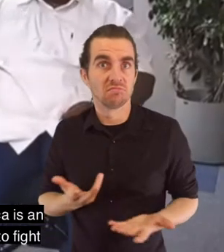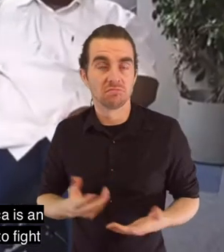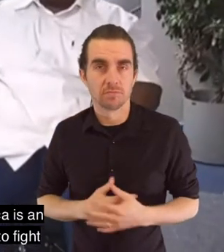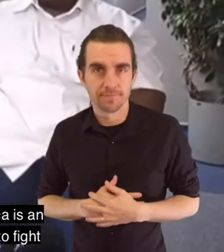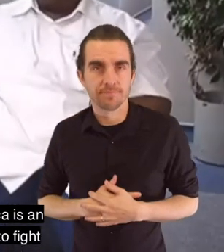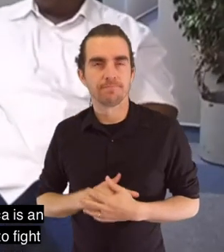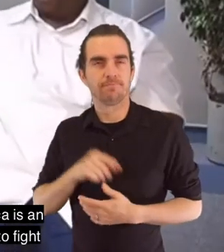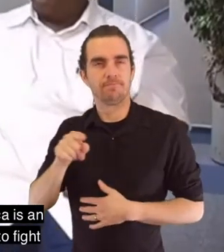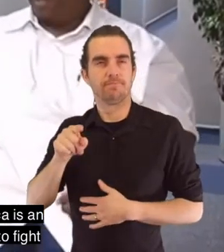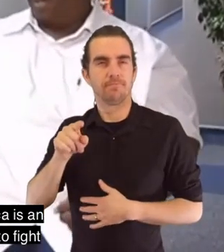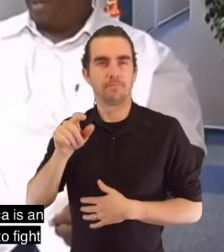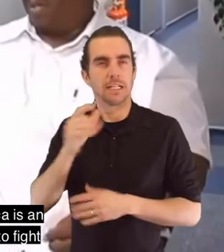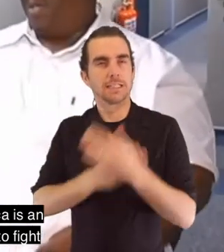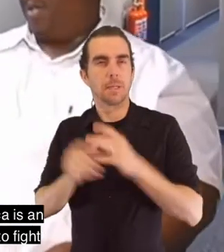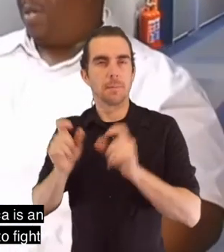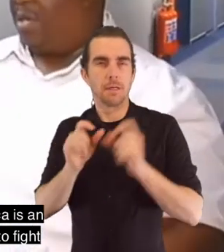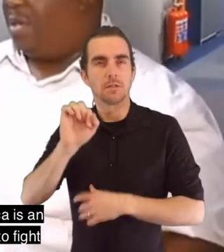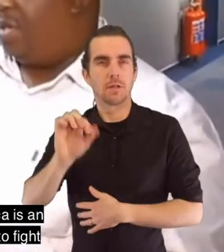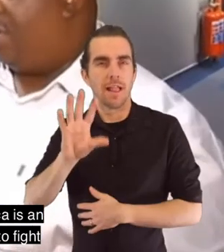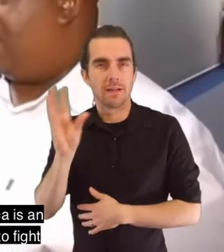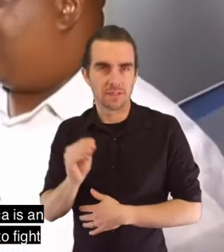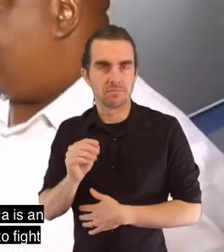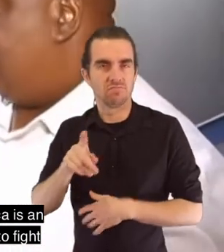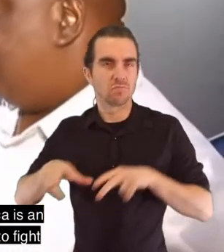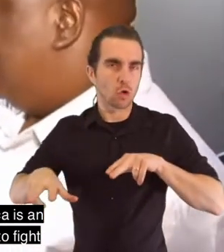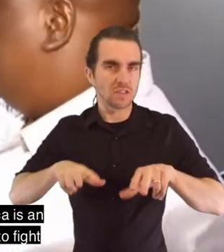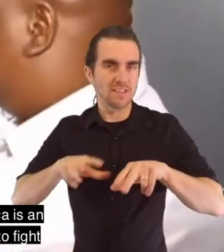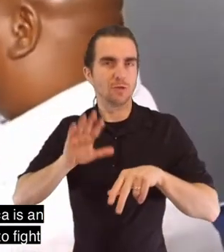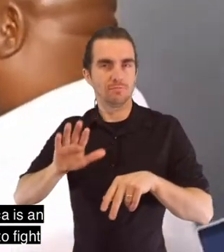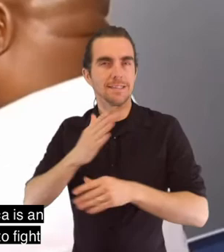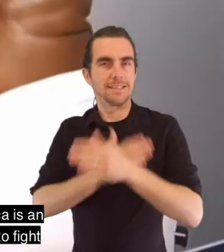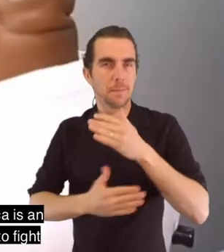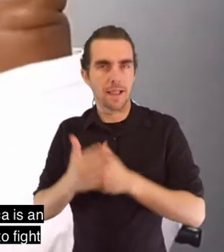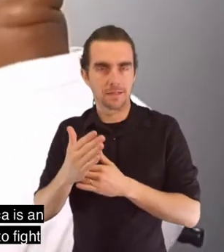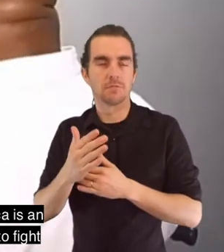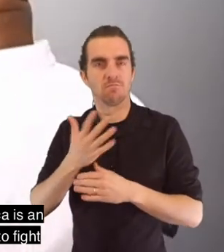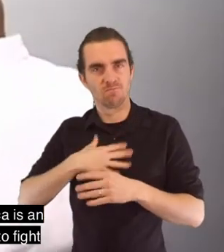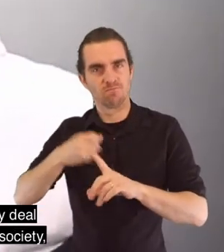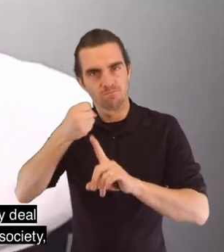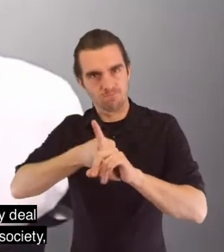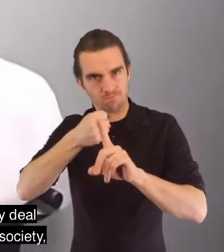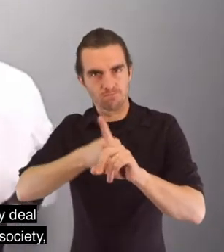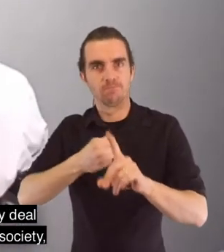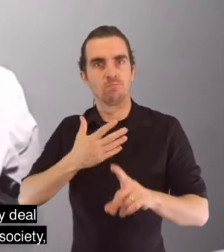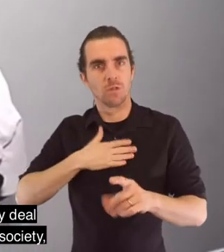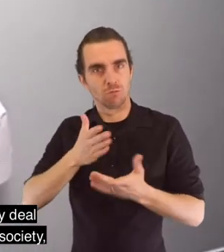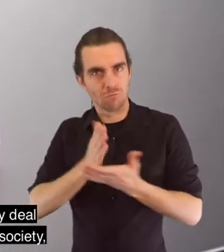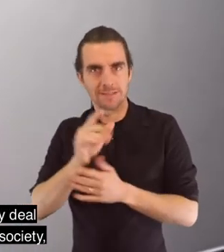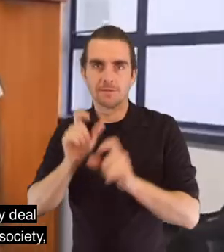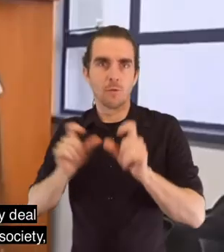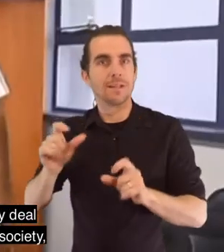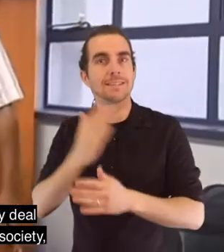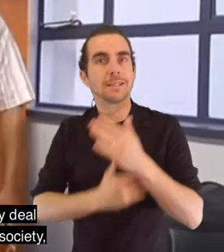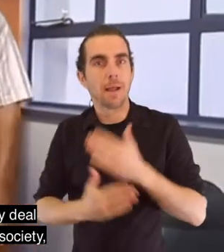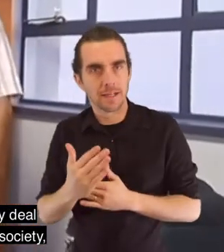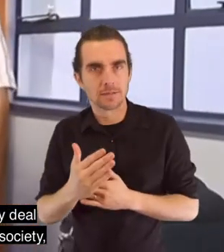Disabled People of South Africa is an organization run by the disabled to fight for the rights of the disabled. They